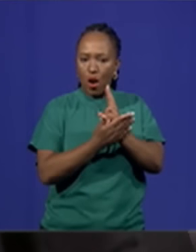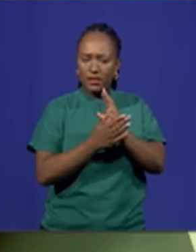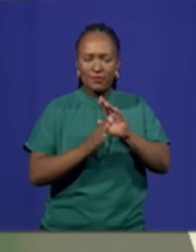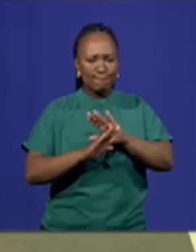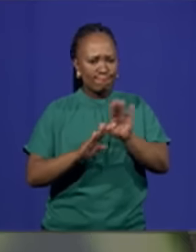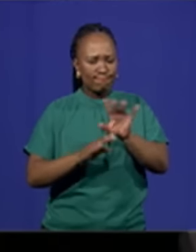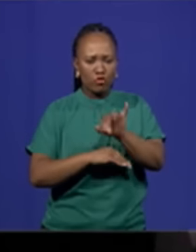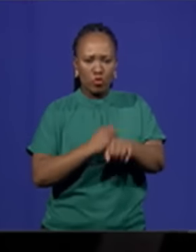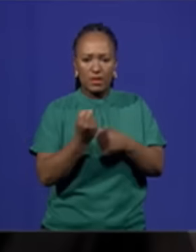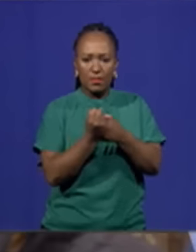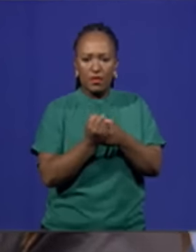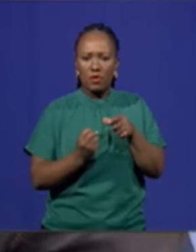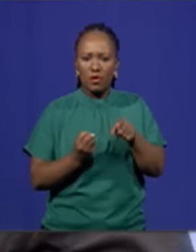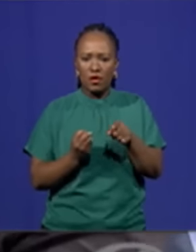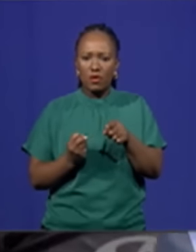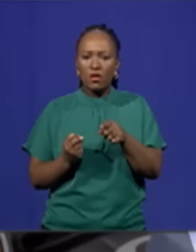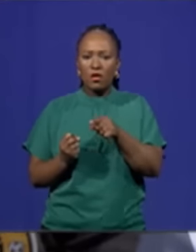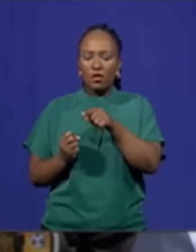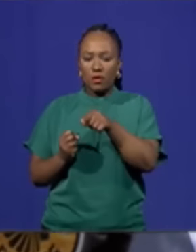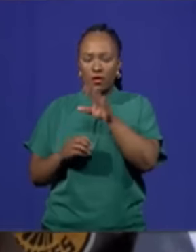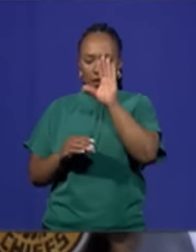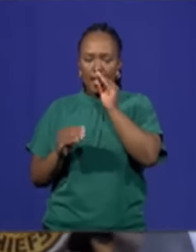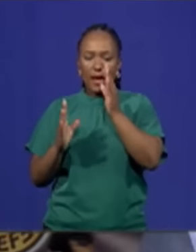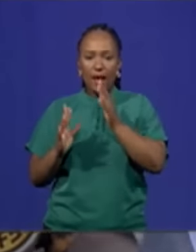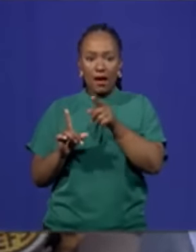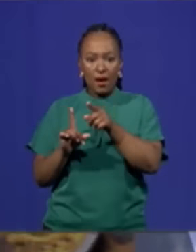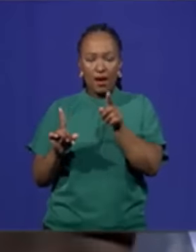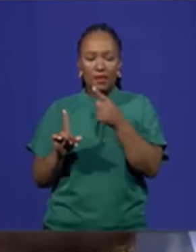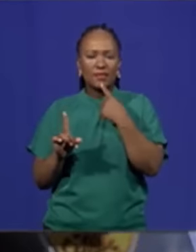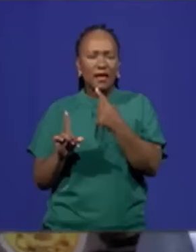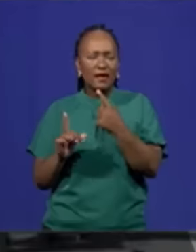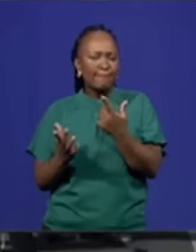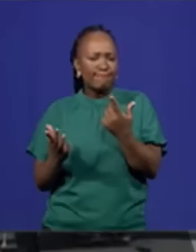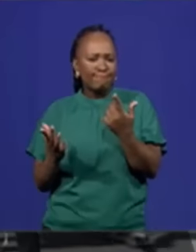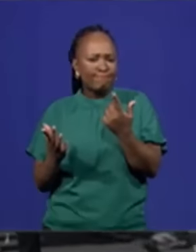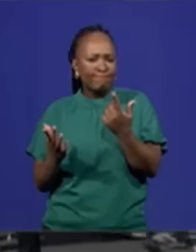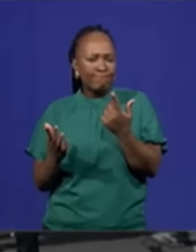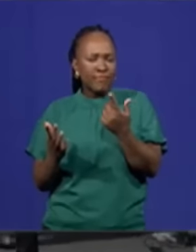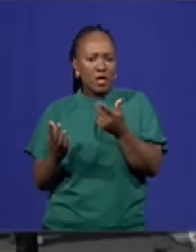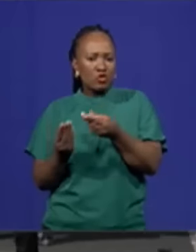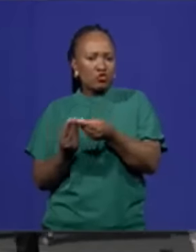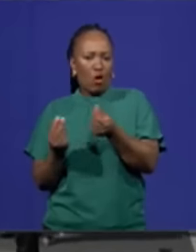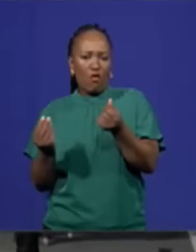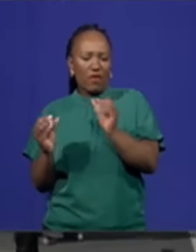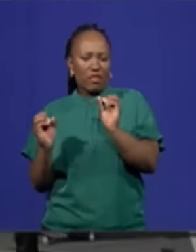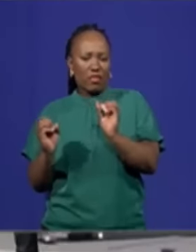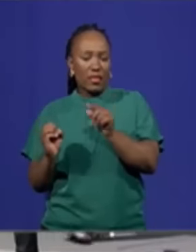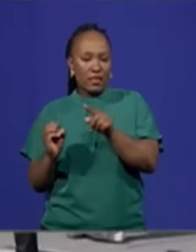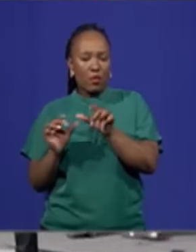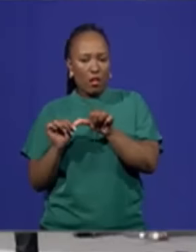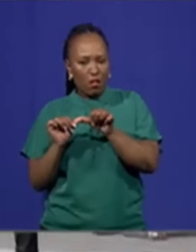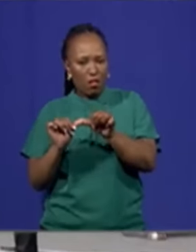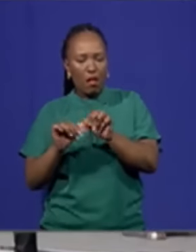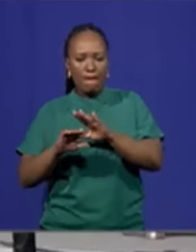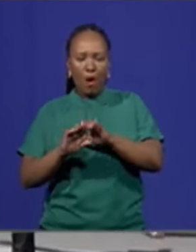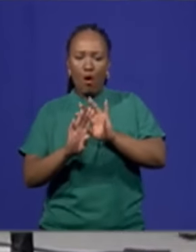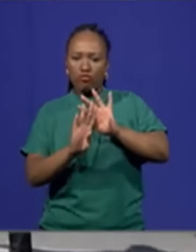le maitlamo baithuti ba re matshwenyego a bone ga ise a rarabololwe mme ba ikanne go tswelela go kgaratlhela go